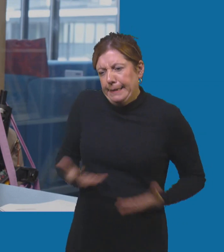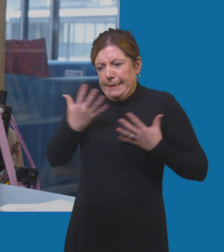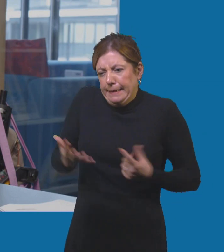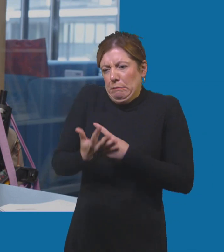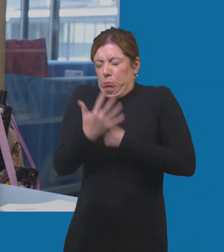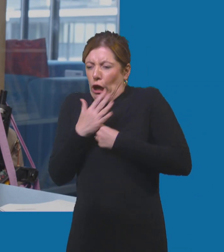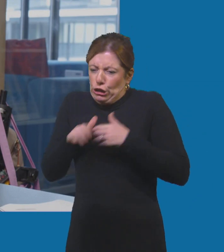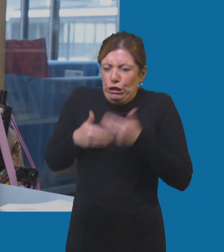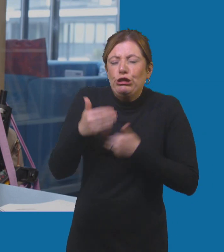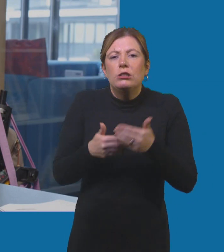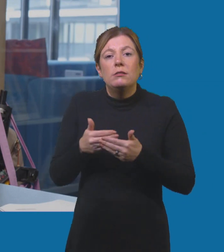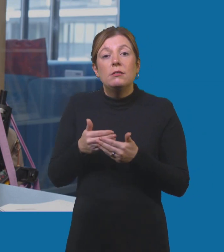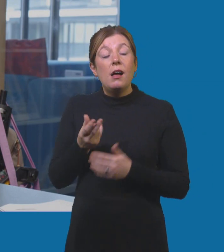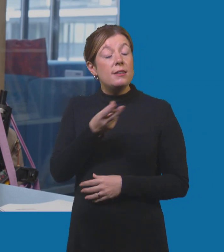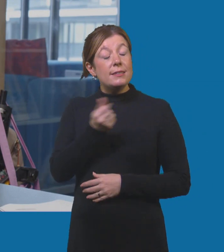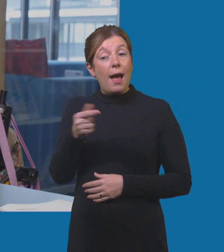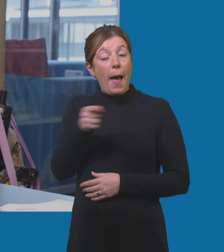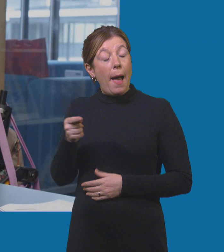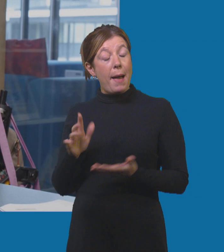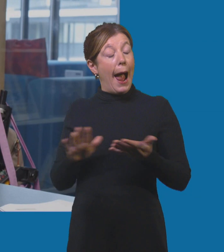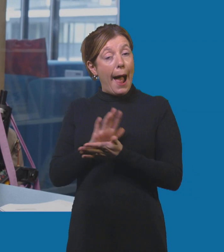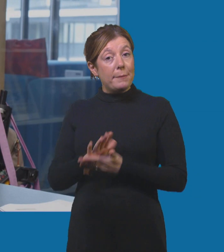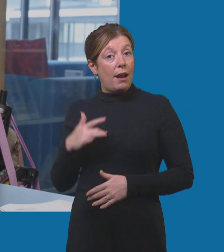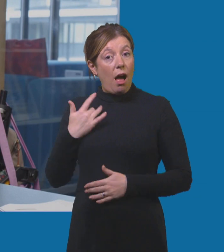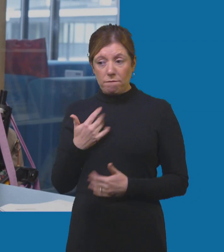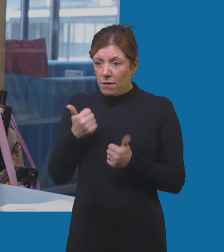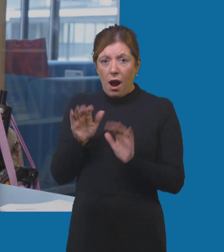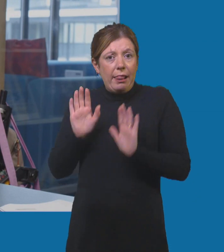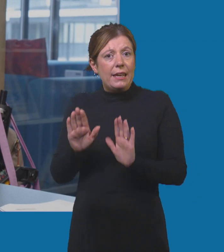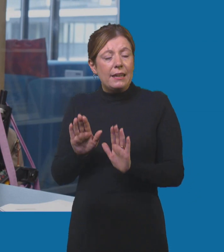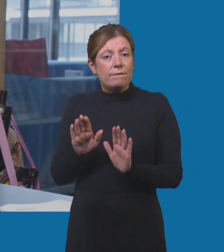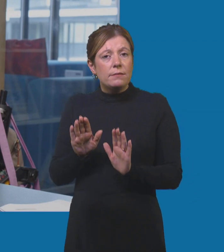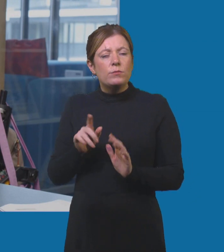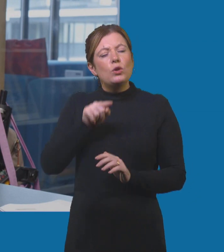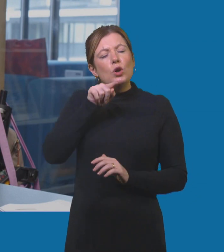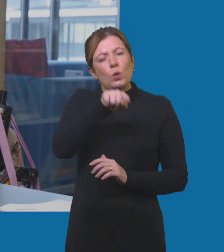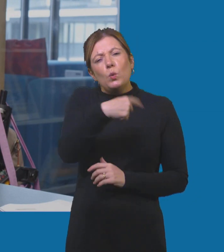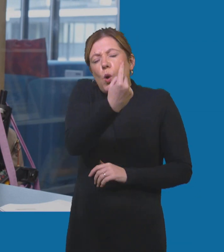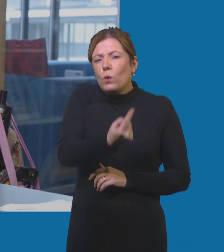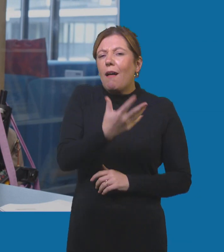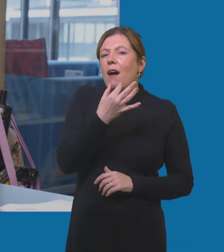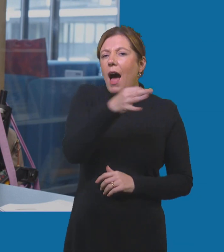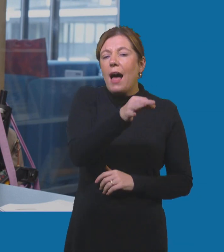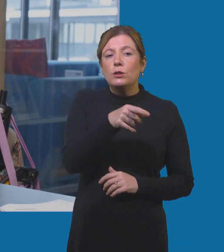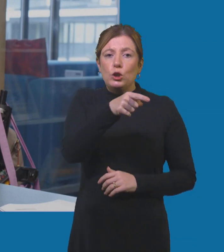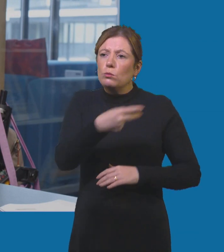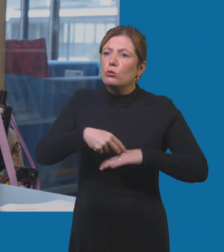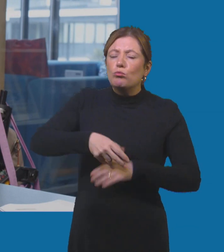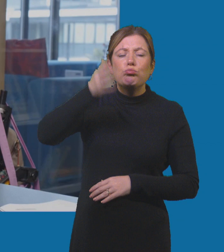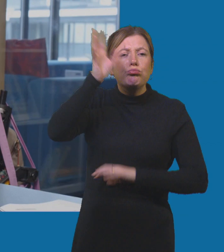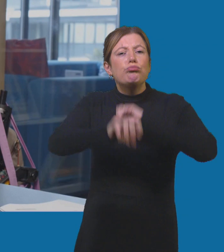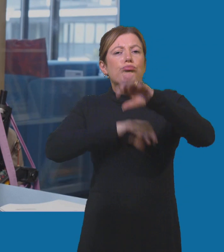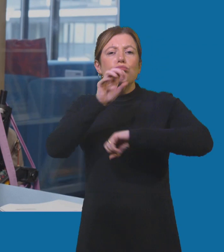just happy with their circumstance, and that's okay too. So how do you keep that balance whenever you're on stage or giving